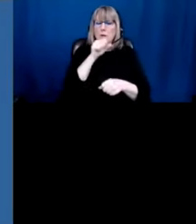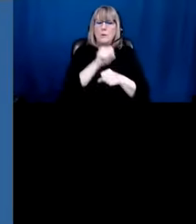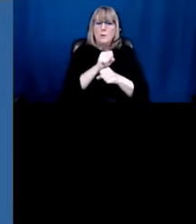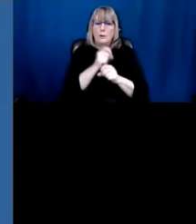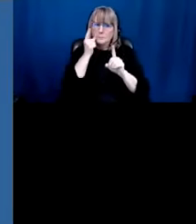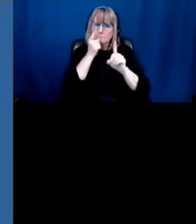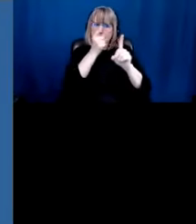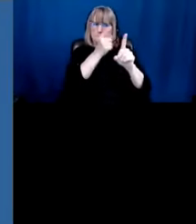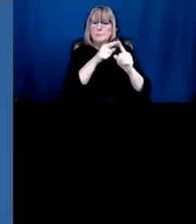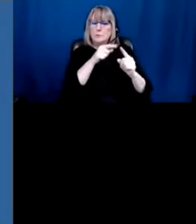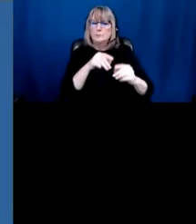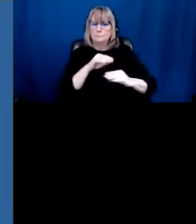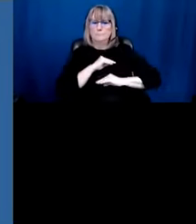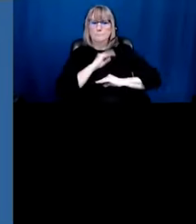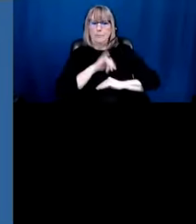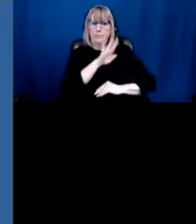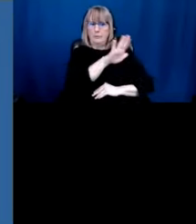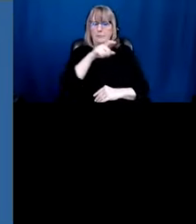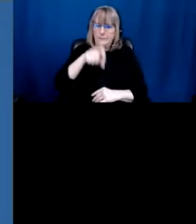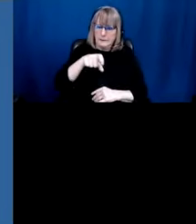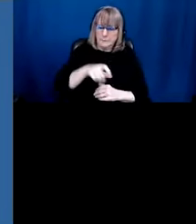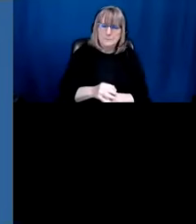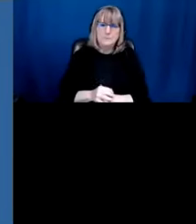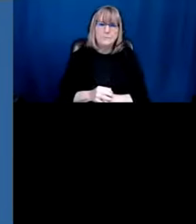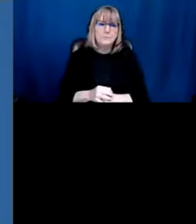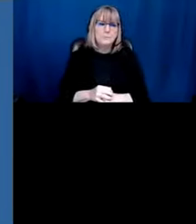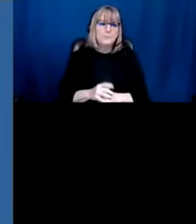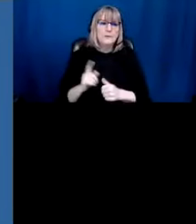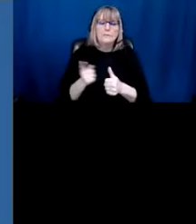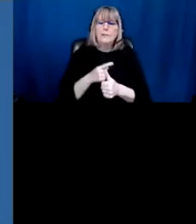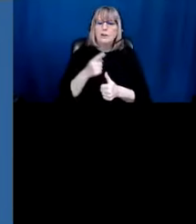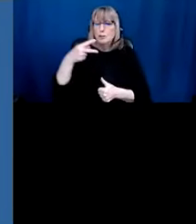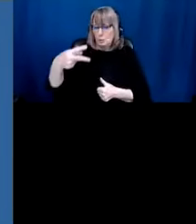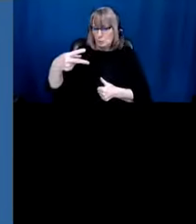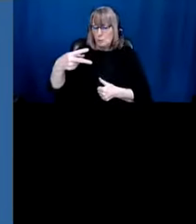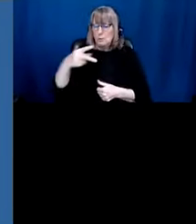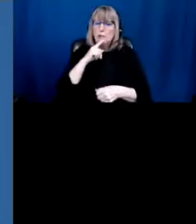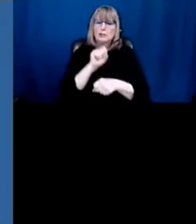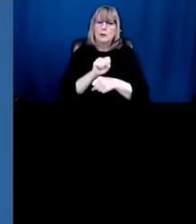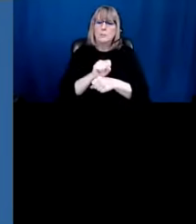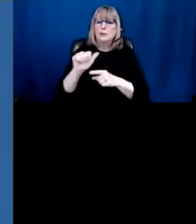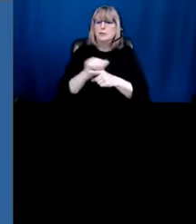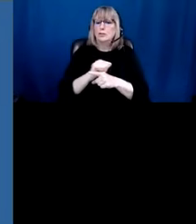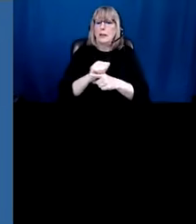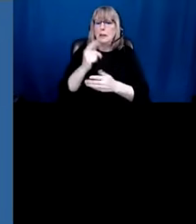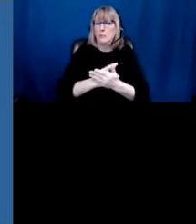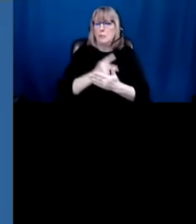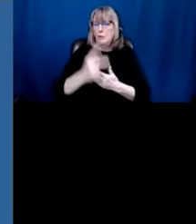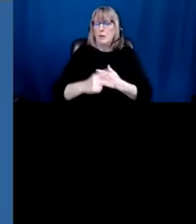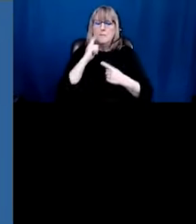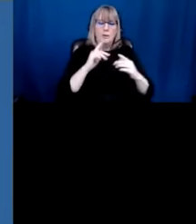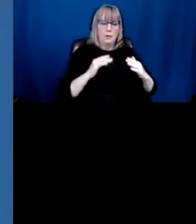En el año 2021 se presentaron fondos para 4 programas. Los